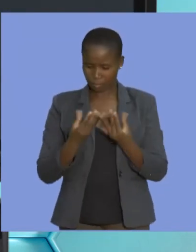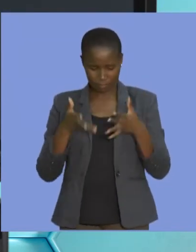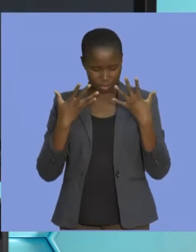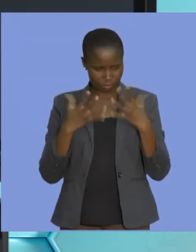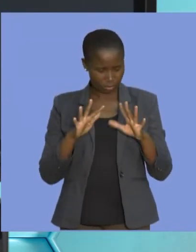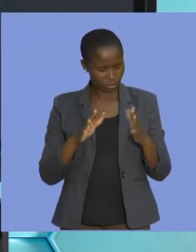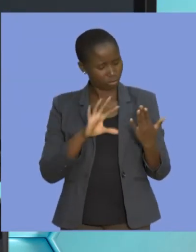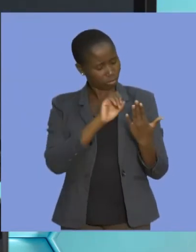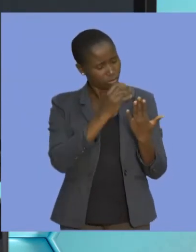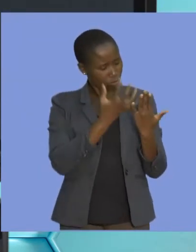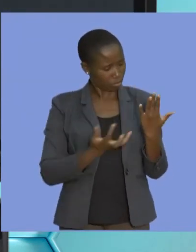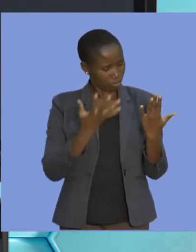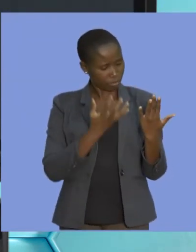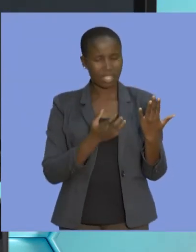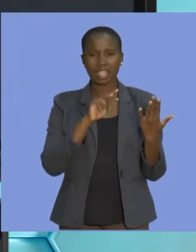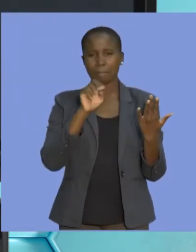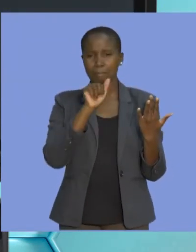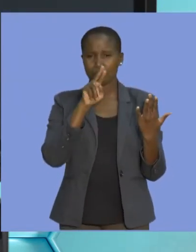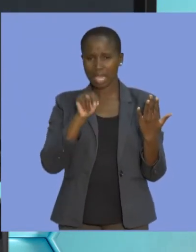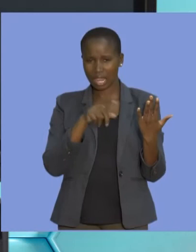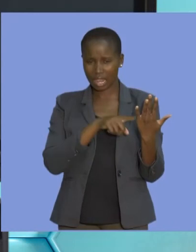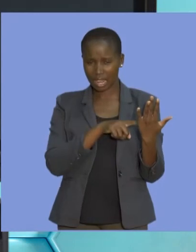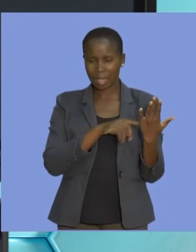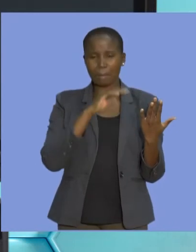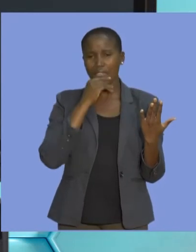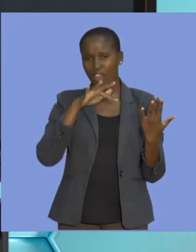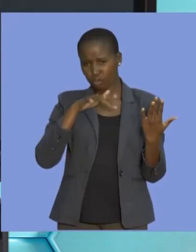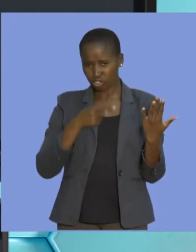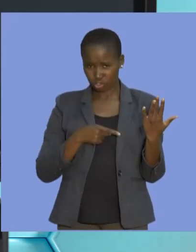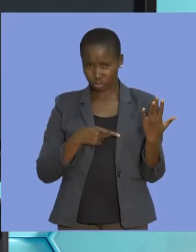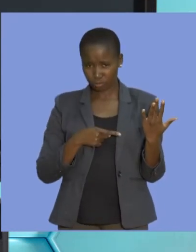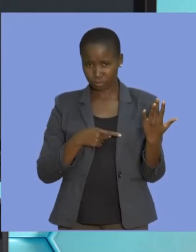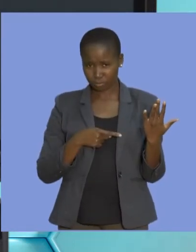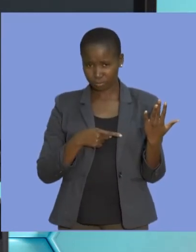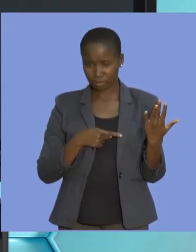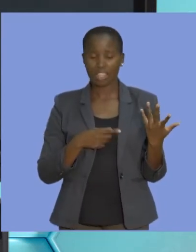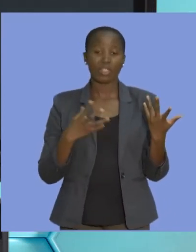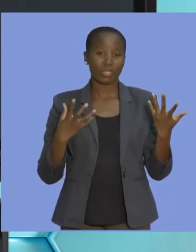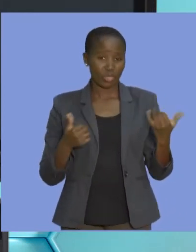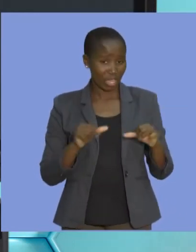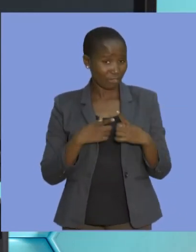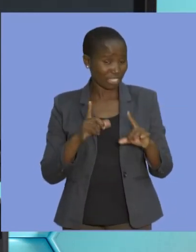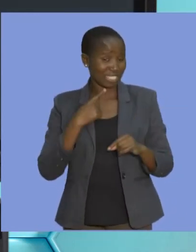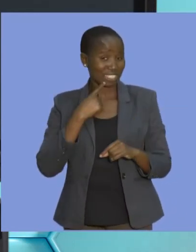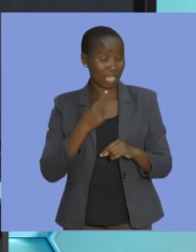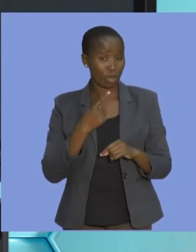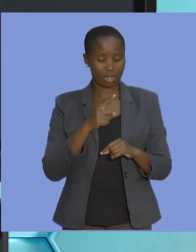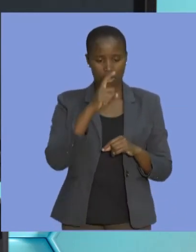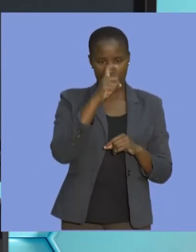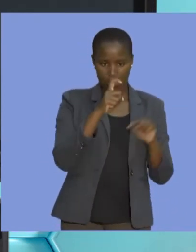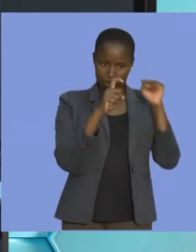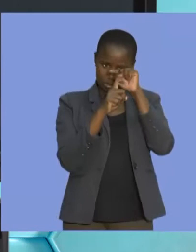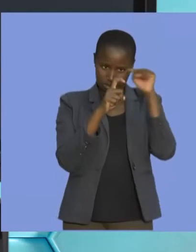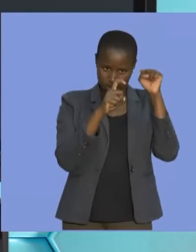the mean, which is the average or the X bar. Then I say the actual data